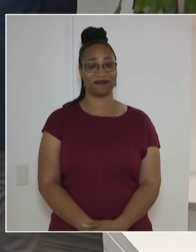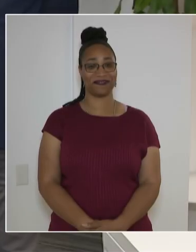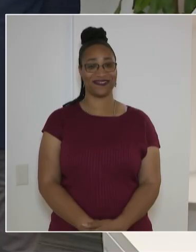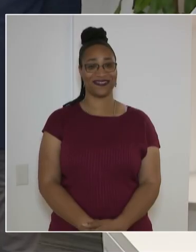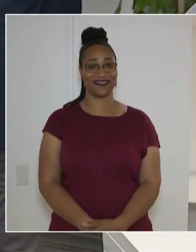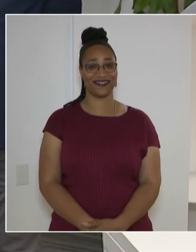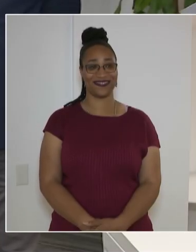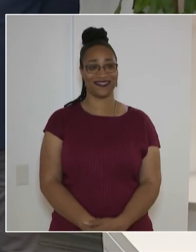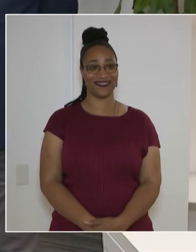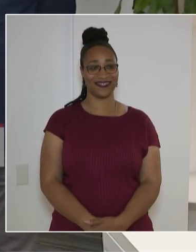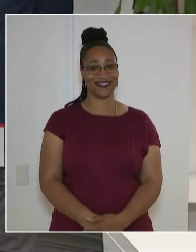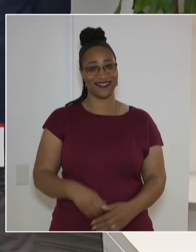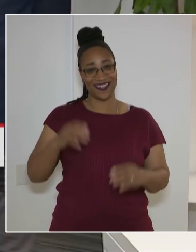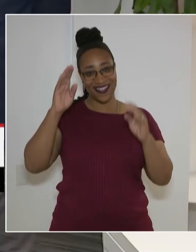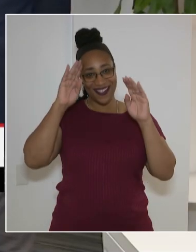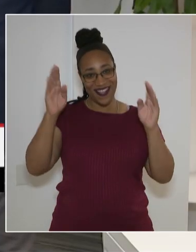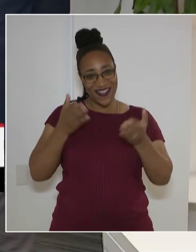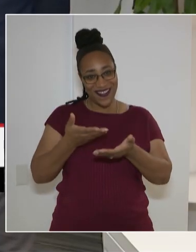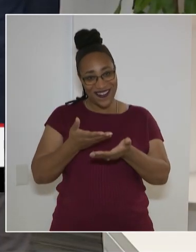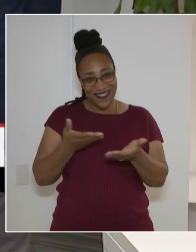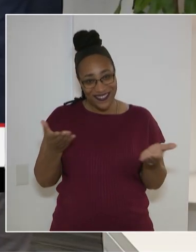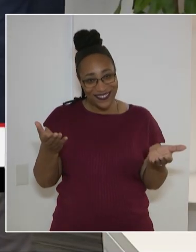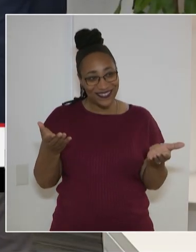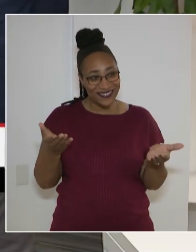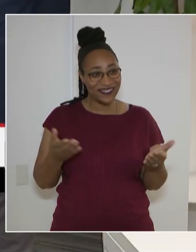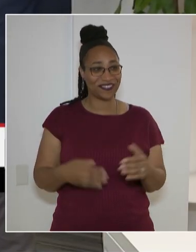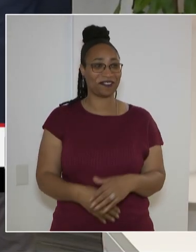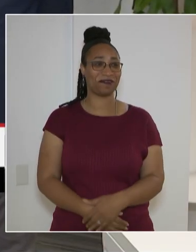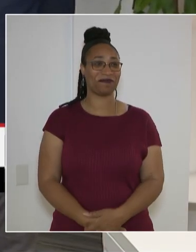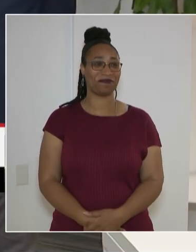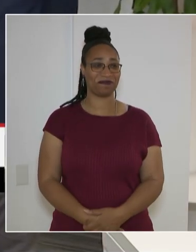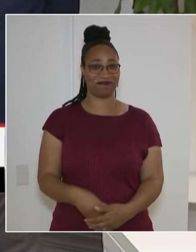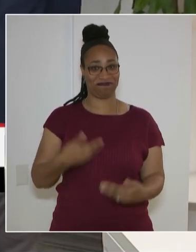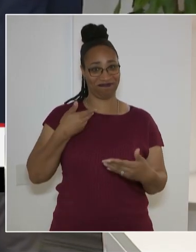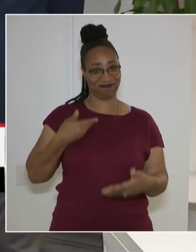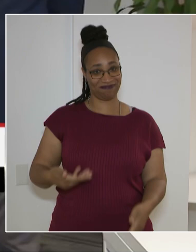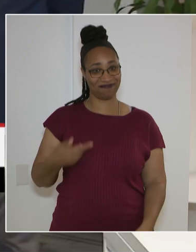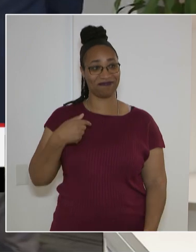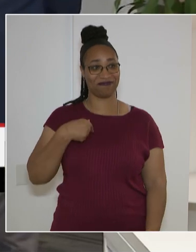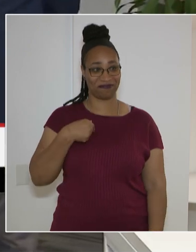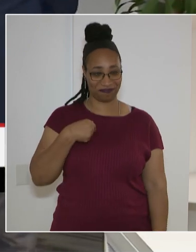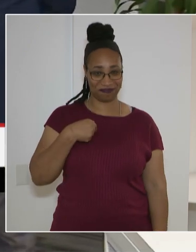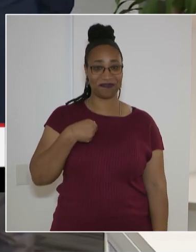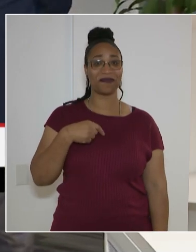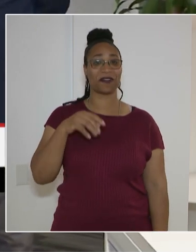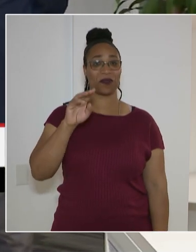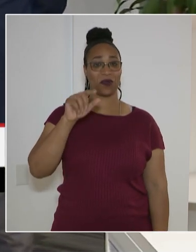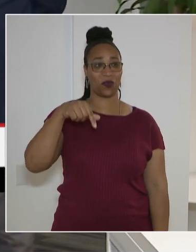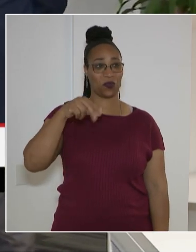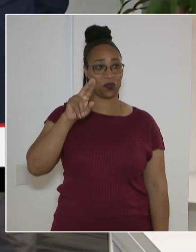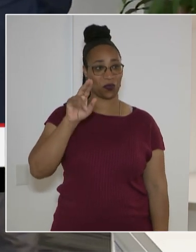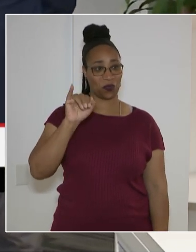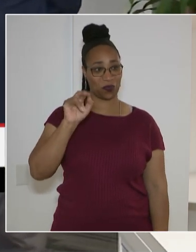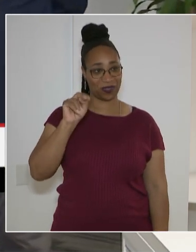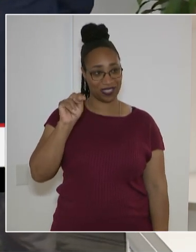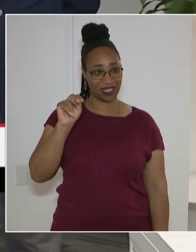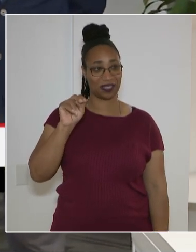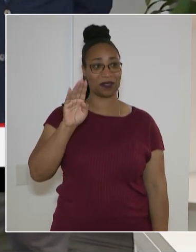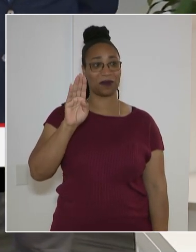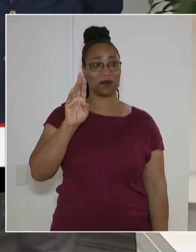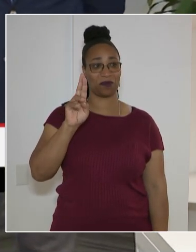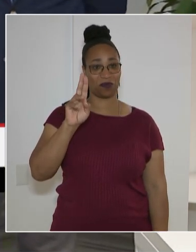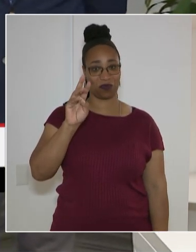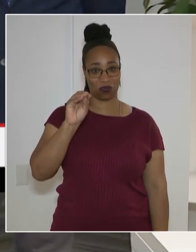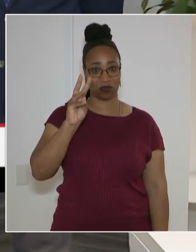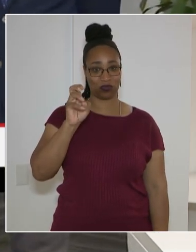Hello, everyone. I am Quinn Brewster, Senior Director of Meetings and Expo at Kellen. I want to welcome you to all Kellen's headquarters